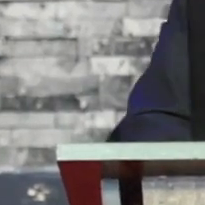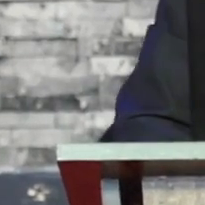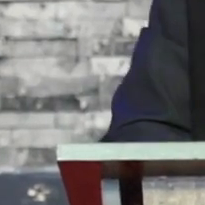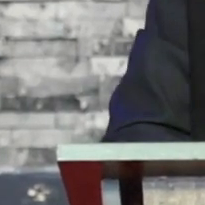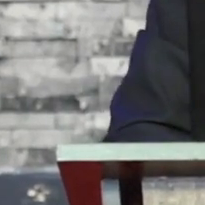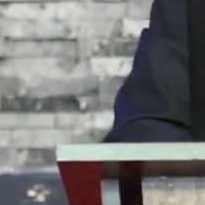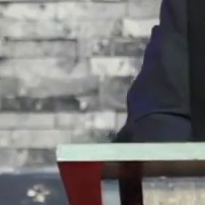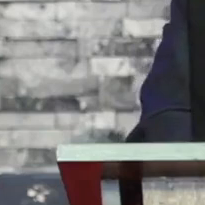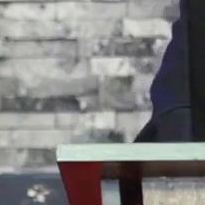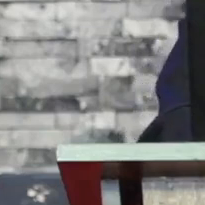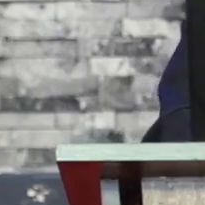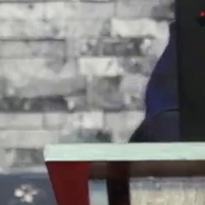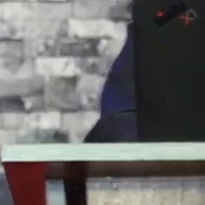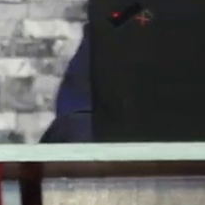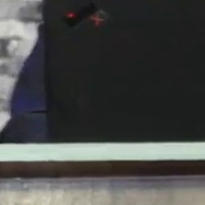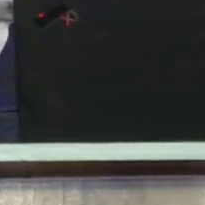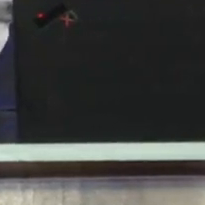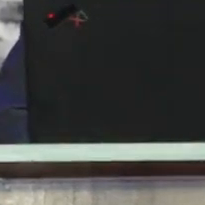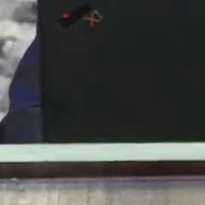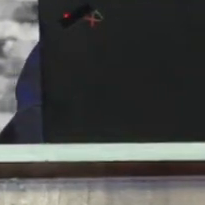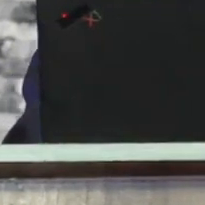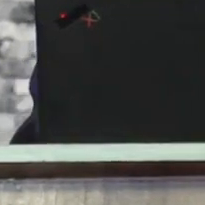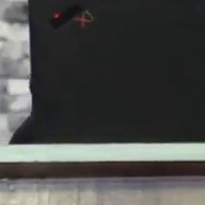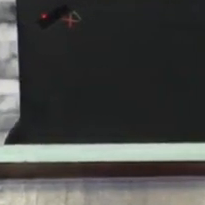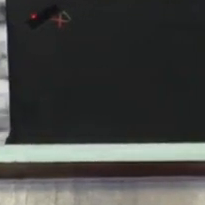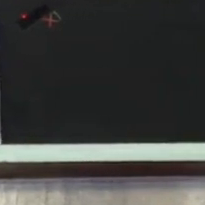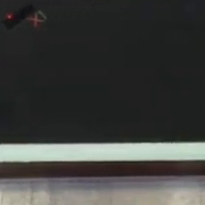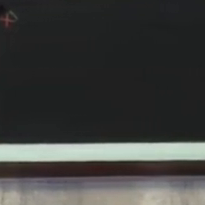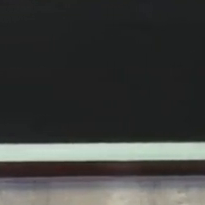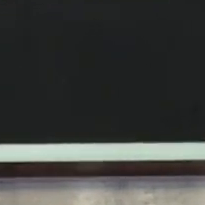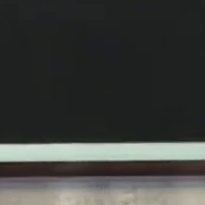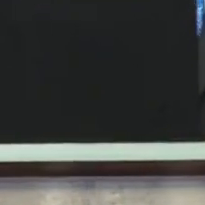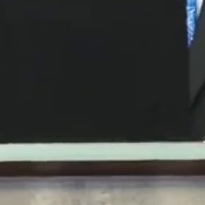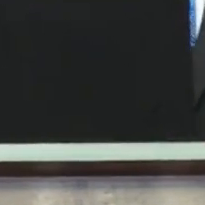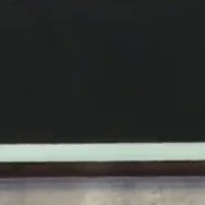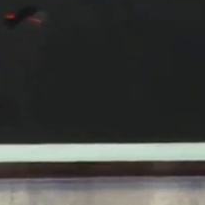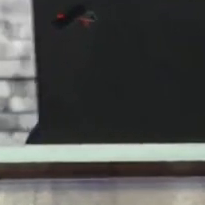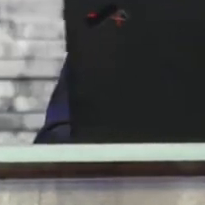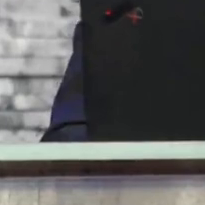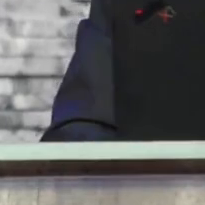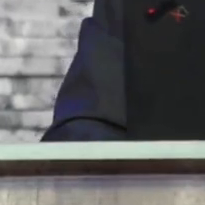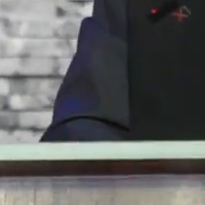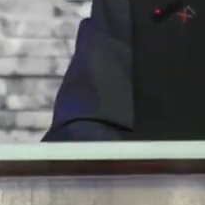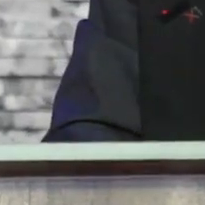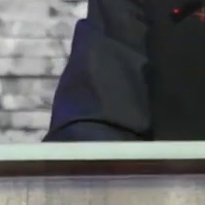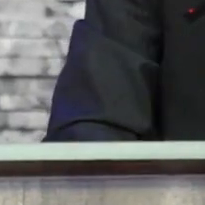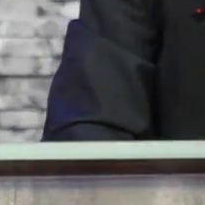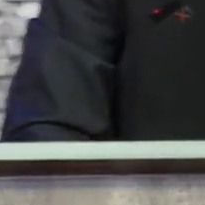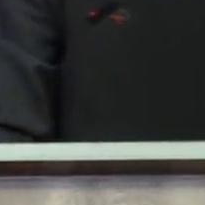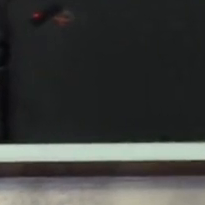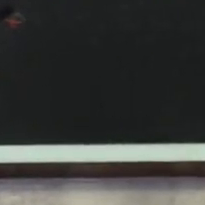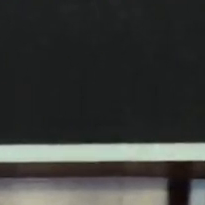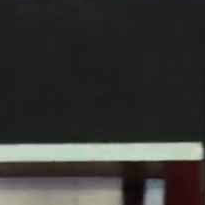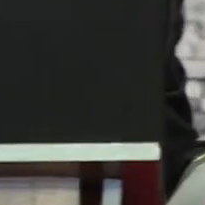pale. Can we appreciate Pastor Millicent? Tumpigie makofi mchungaji Millicent. Thank you so much. We also want